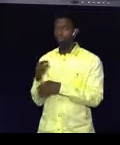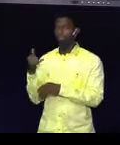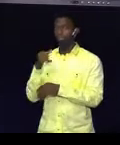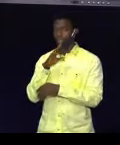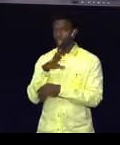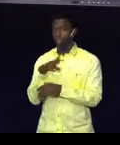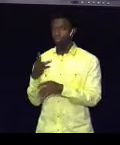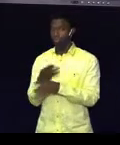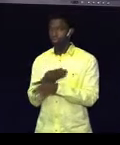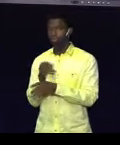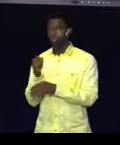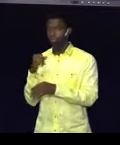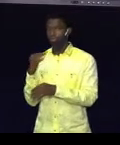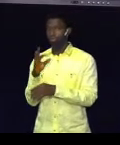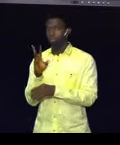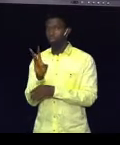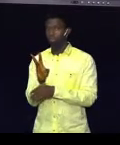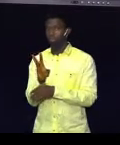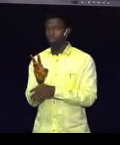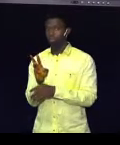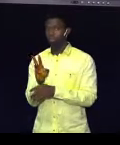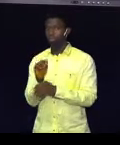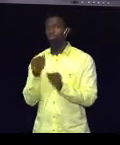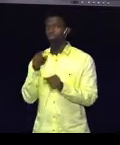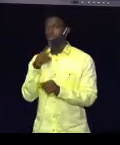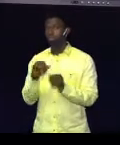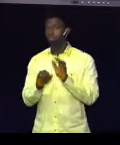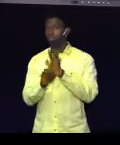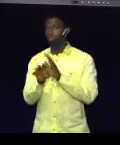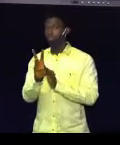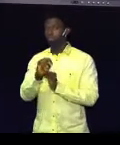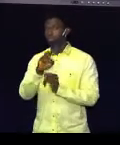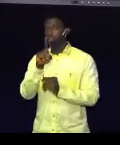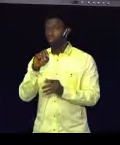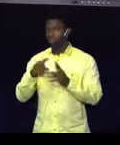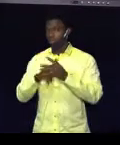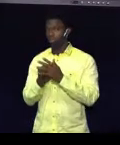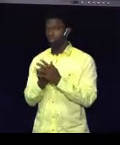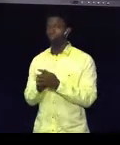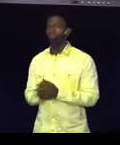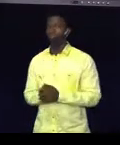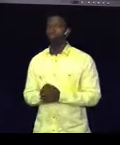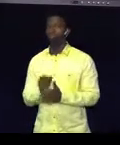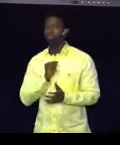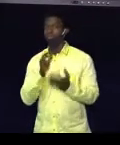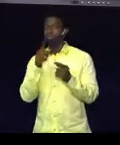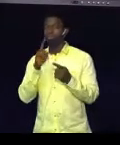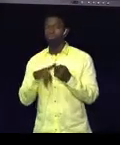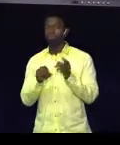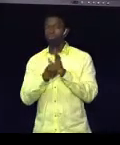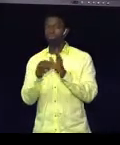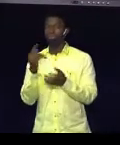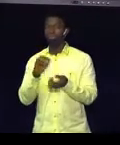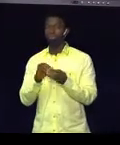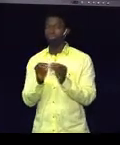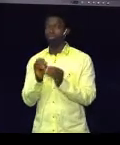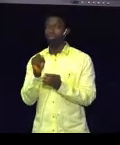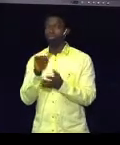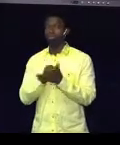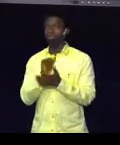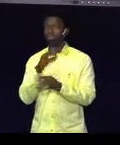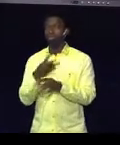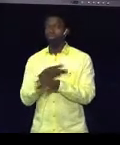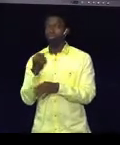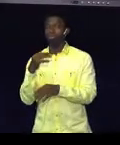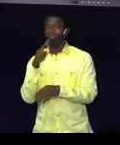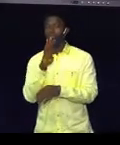4. They are also multiples of 6. Can you identify them? Begin. I want you to identify the numbers that